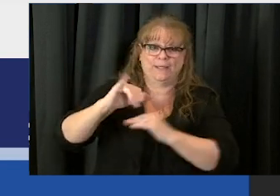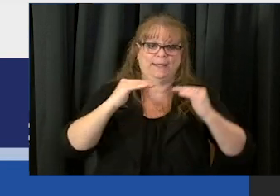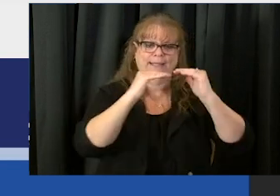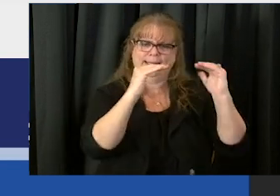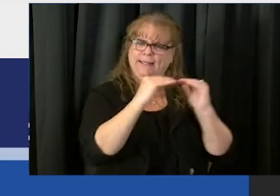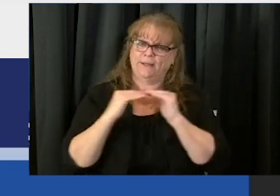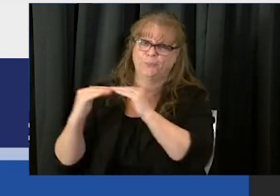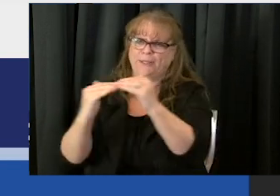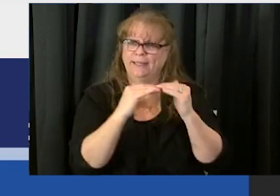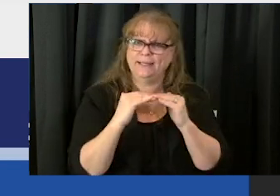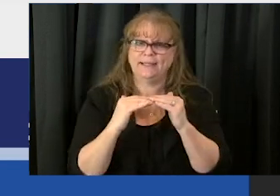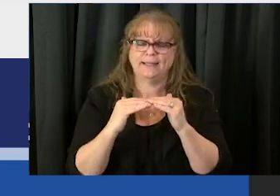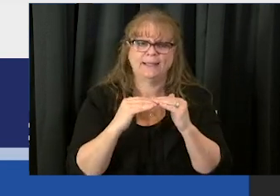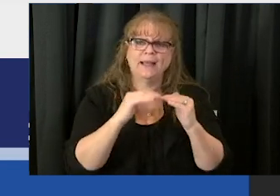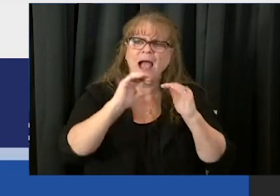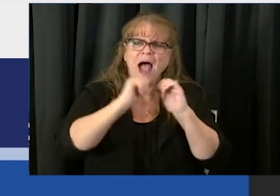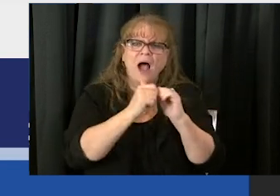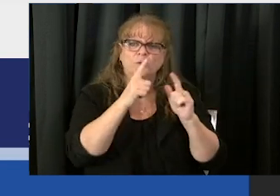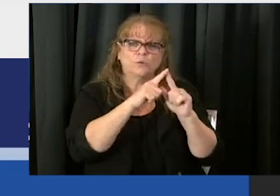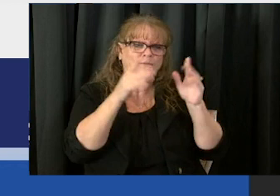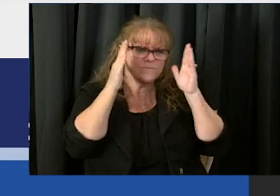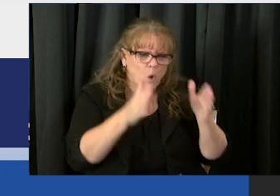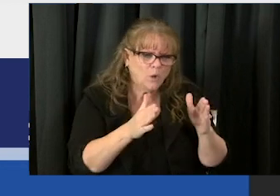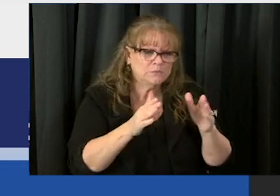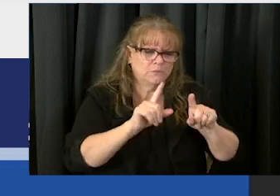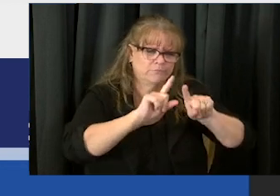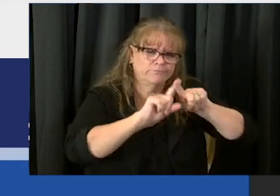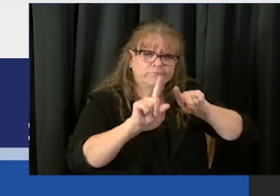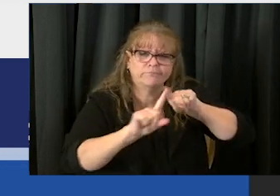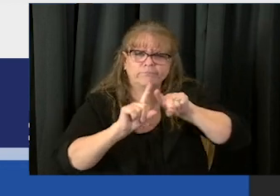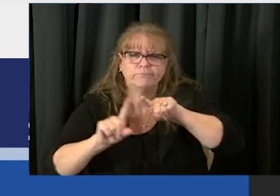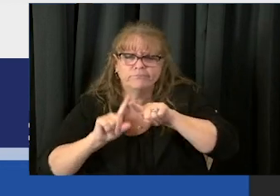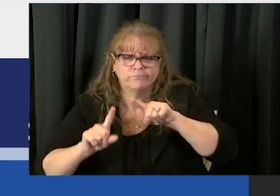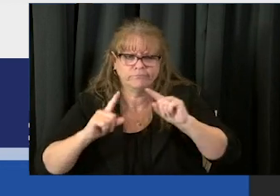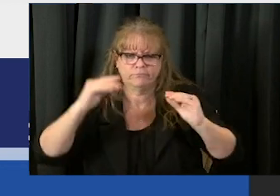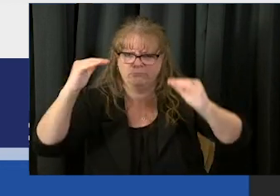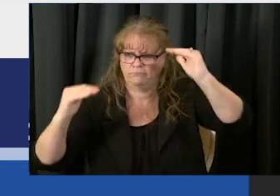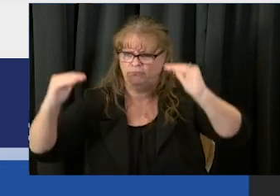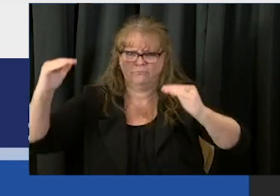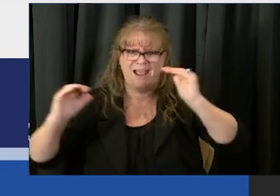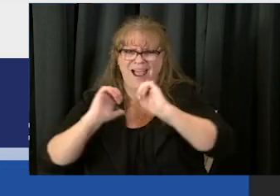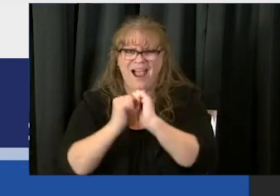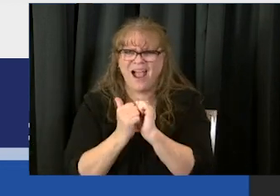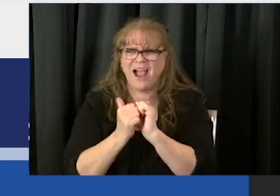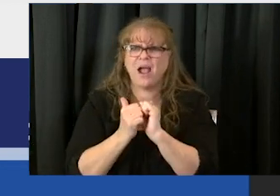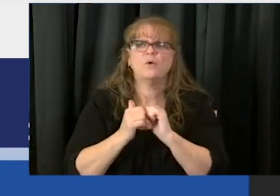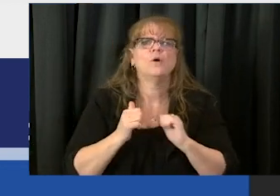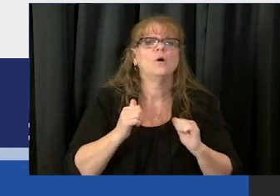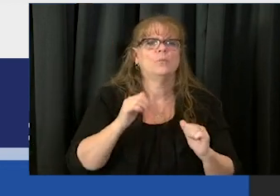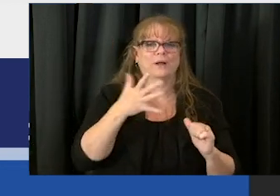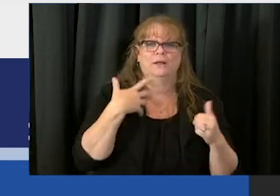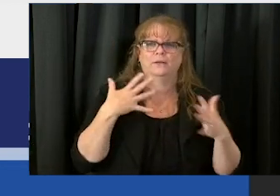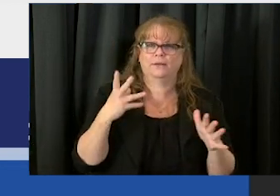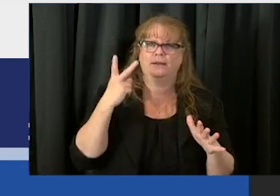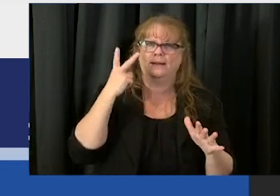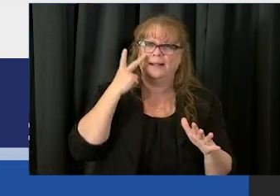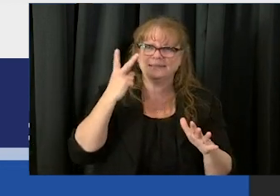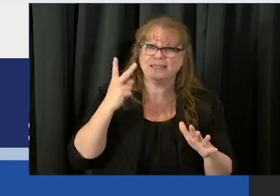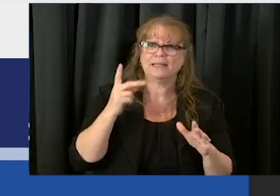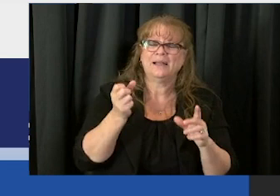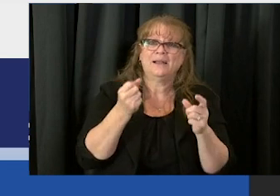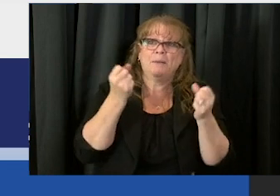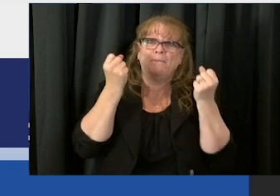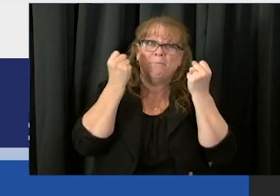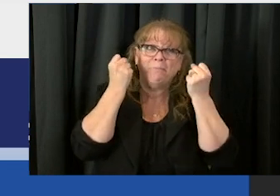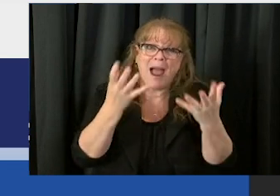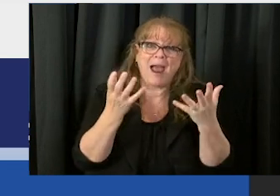pandemic. Disparities that have plagued society for years upon years, but are even more prominent during a crisis.